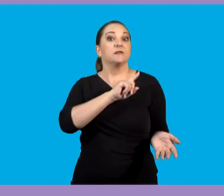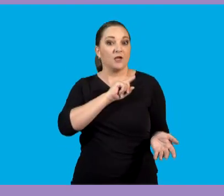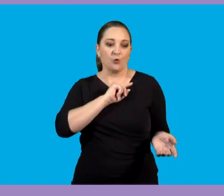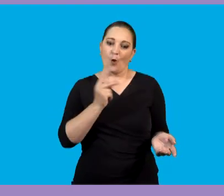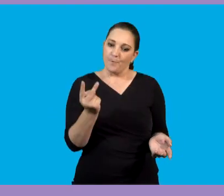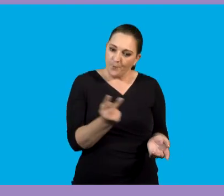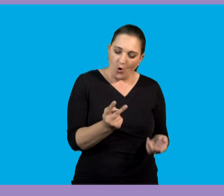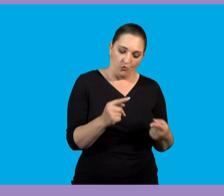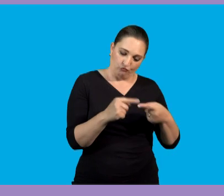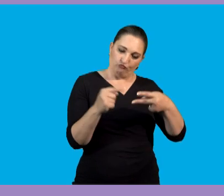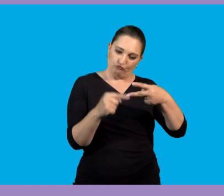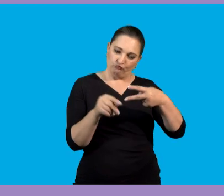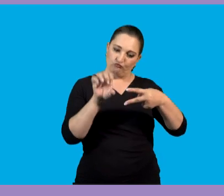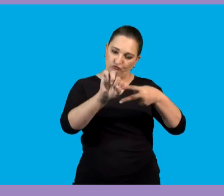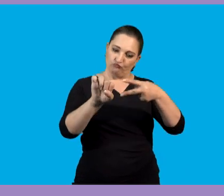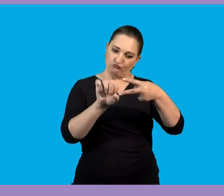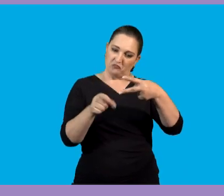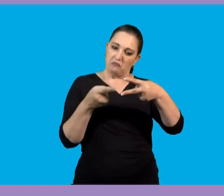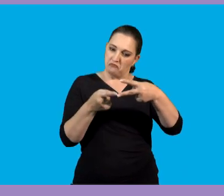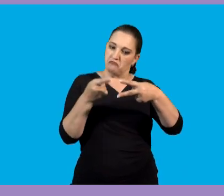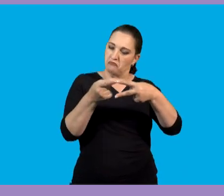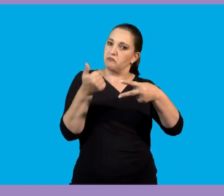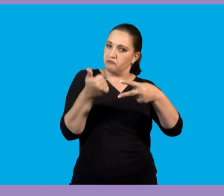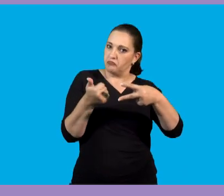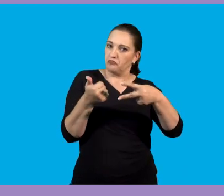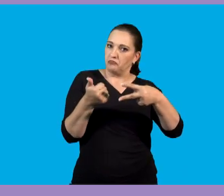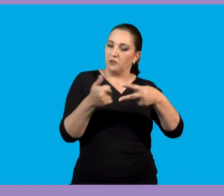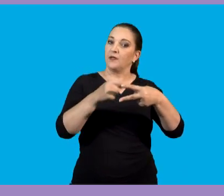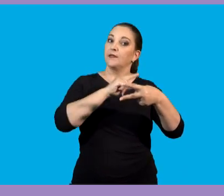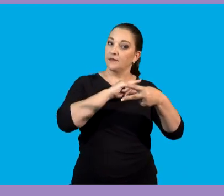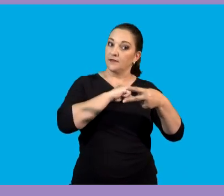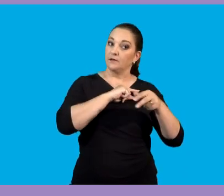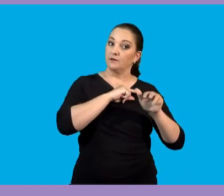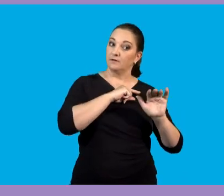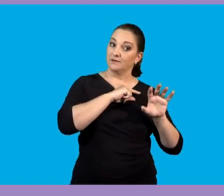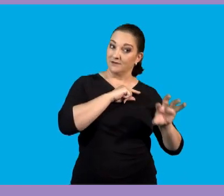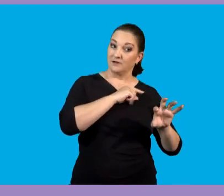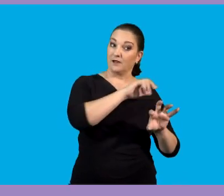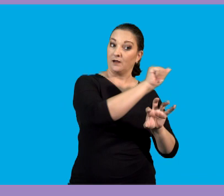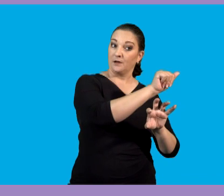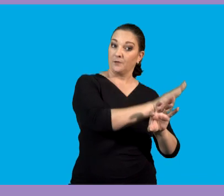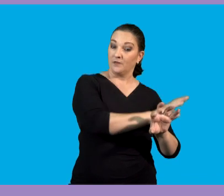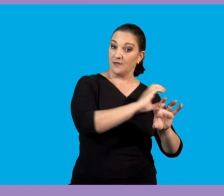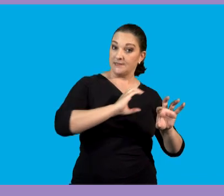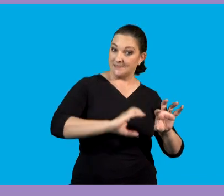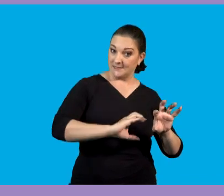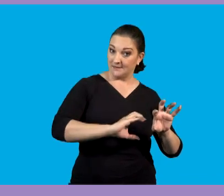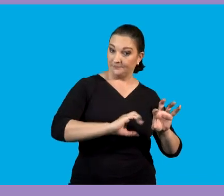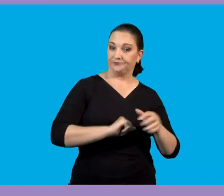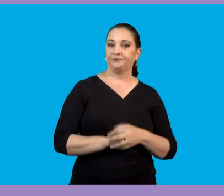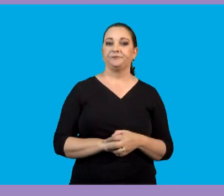because both of these conditions are met, then we can see that triangle ABC